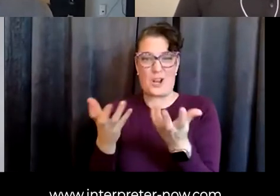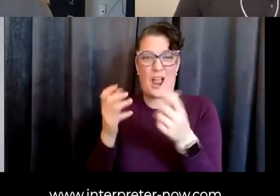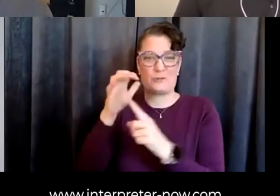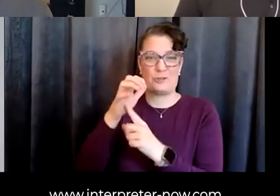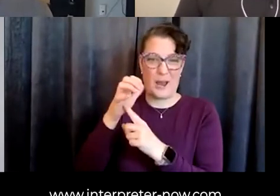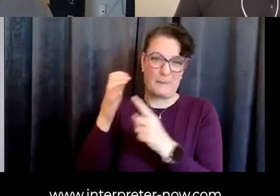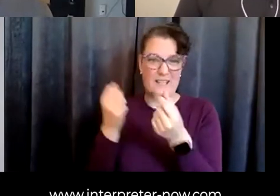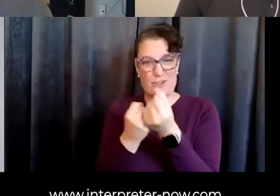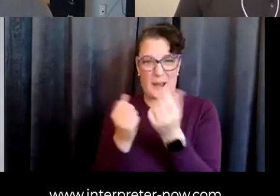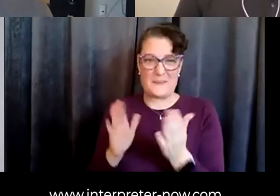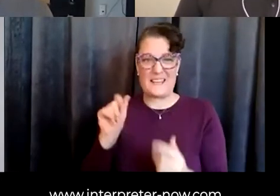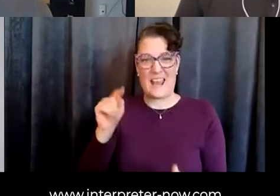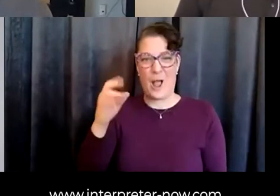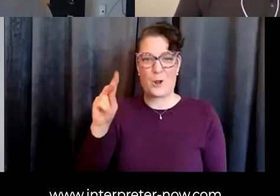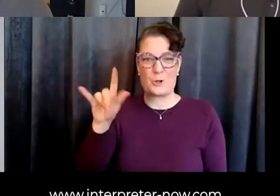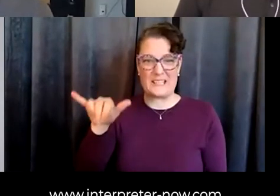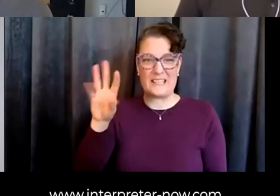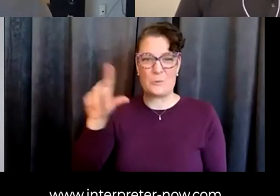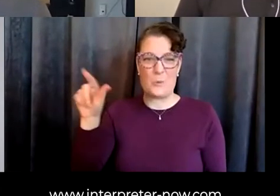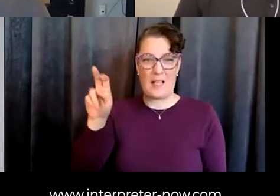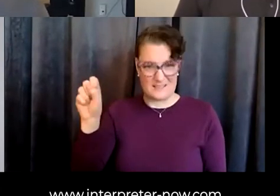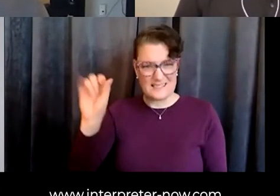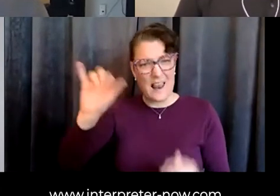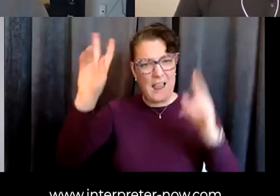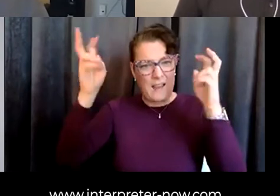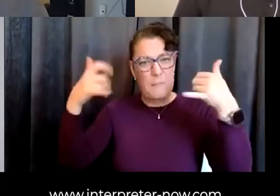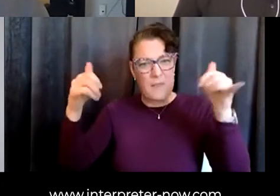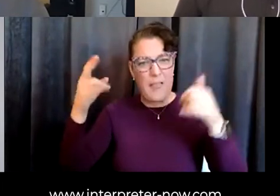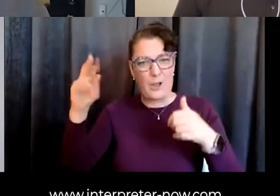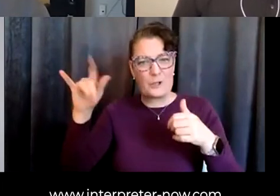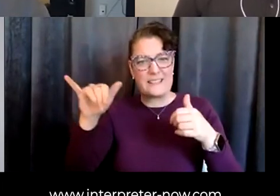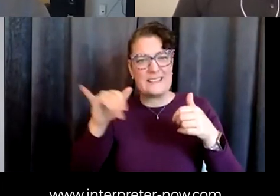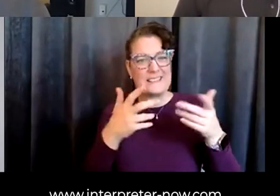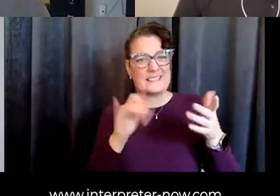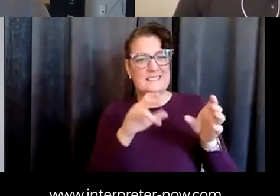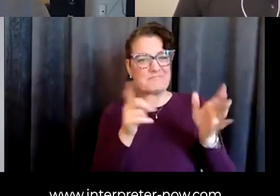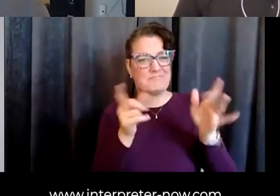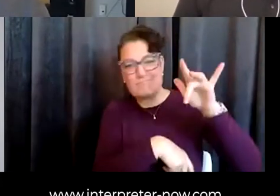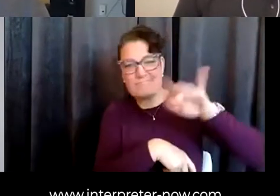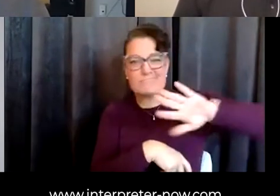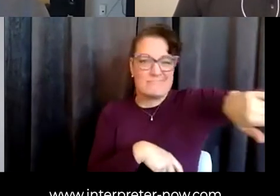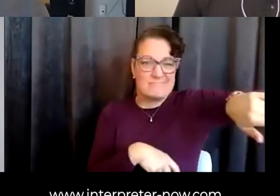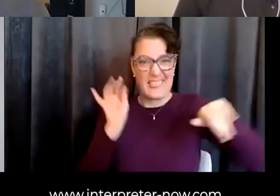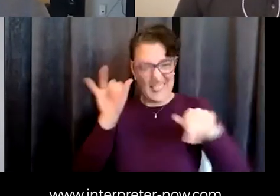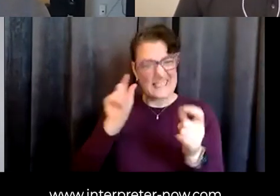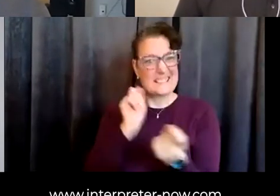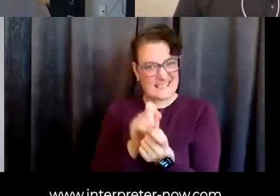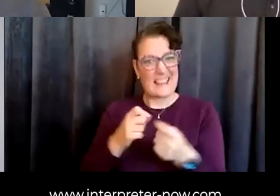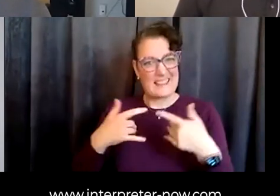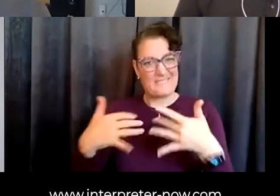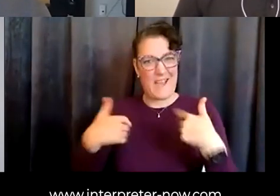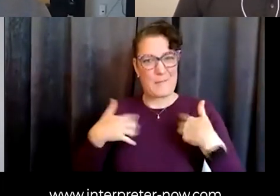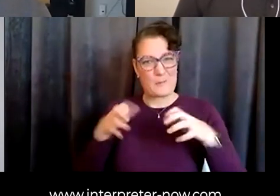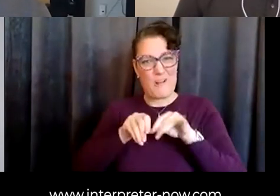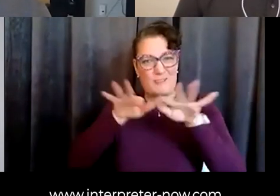Yes, that is like play hooky, which is exactly the vibe that I'm looking to impart. So I'm extremely passionate about doing something about